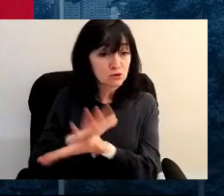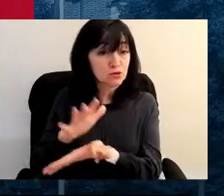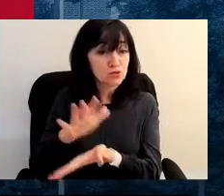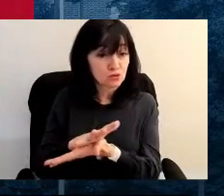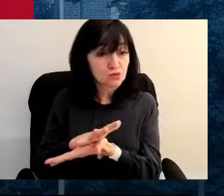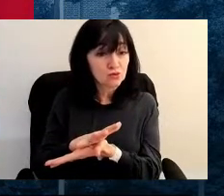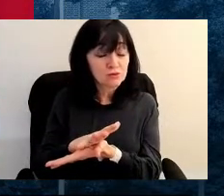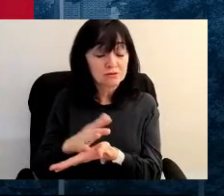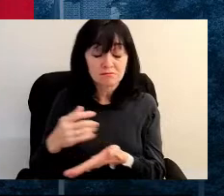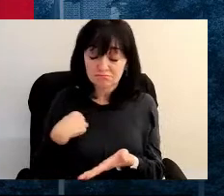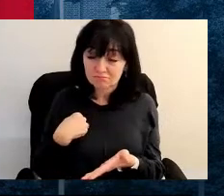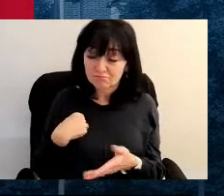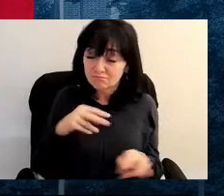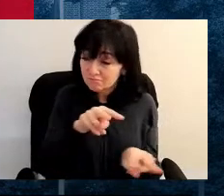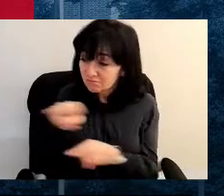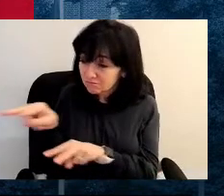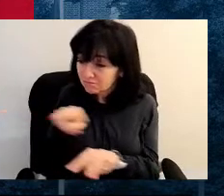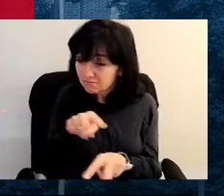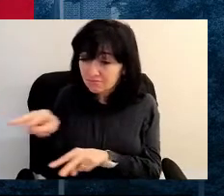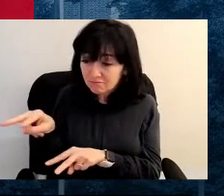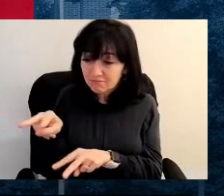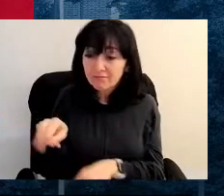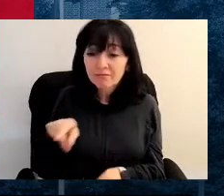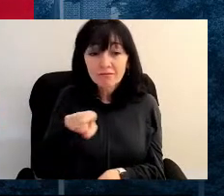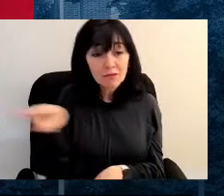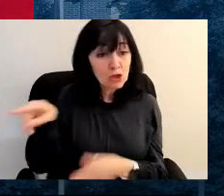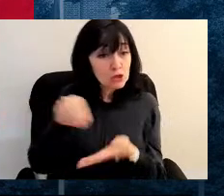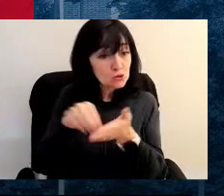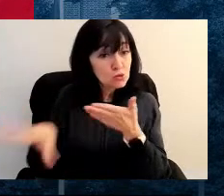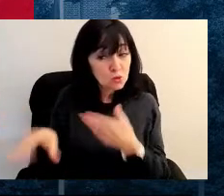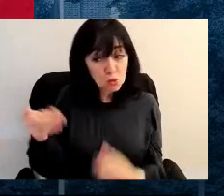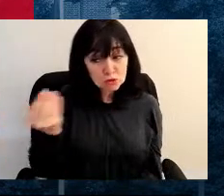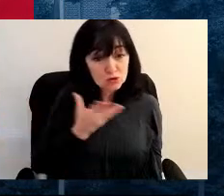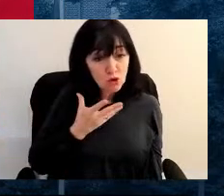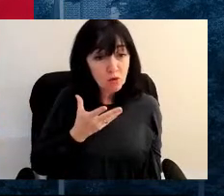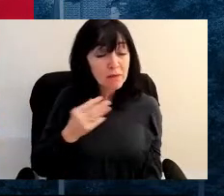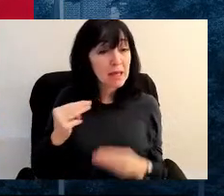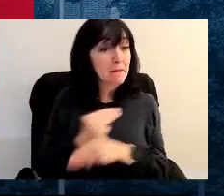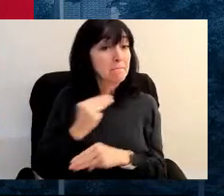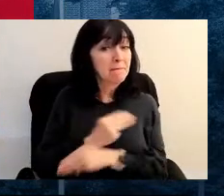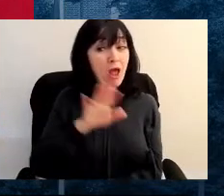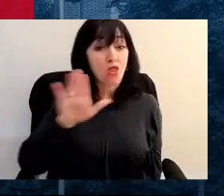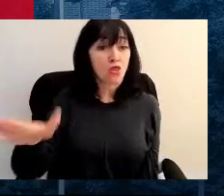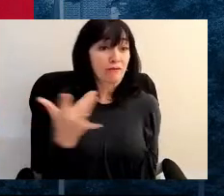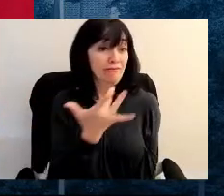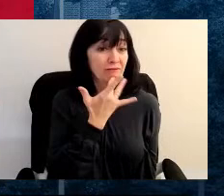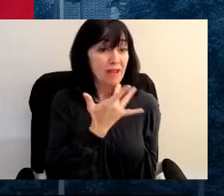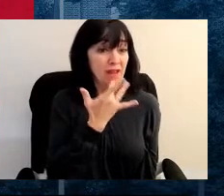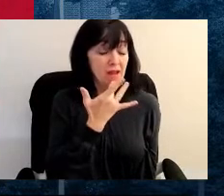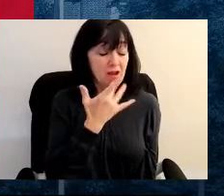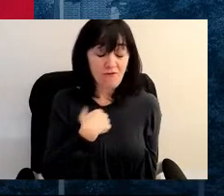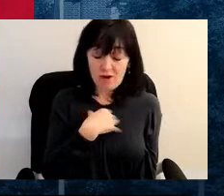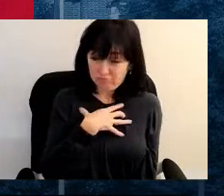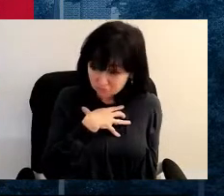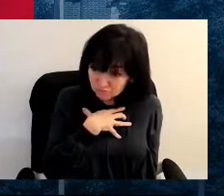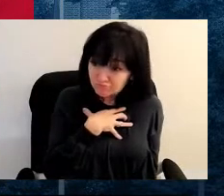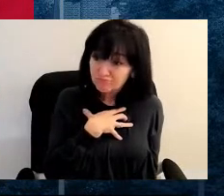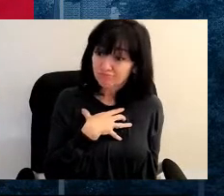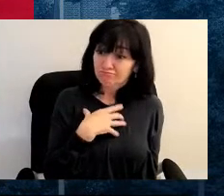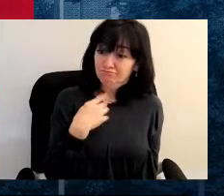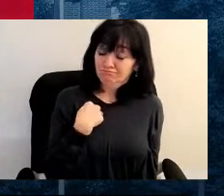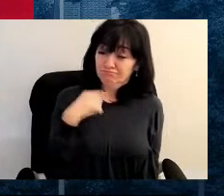told me that math was their favorite subject. I don't hear that often. I hear it